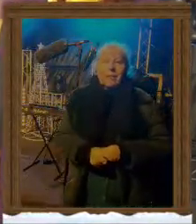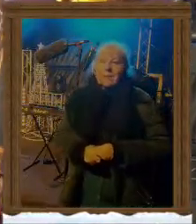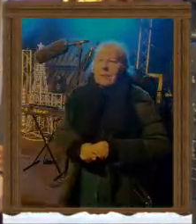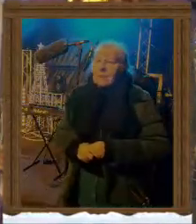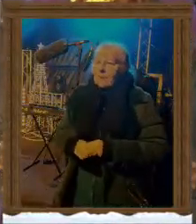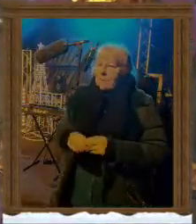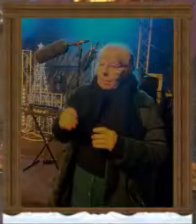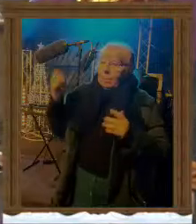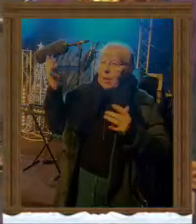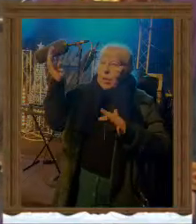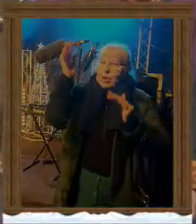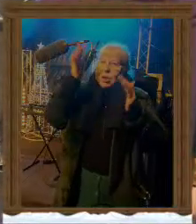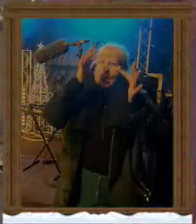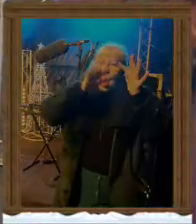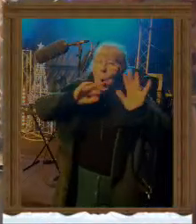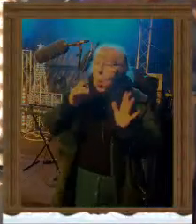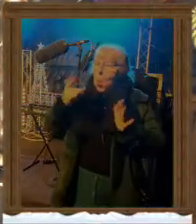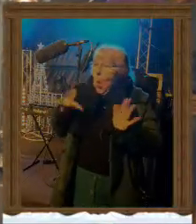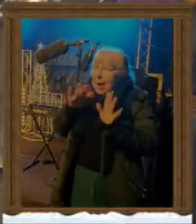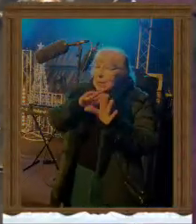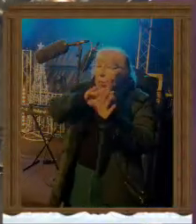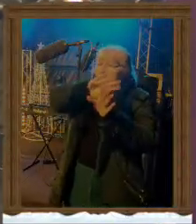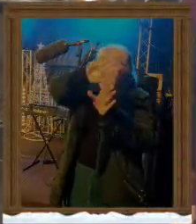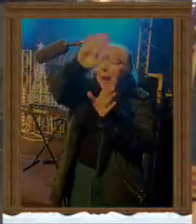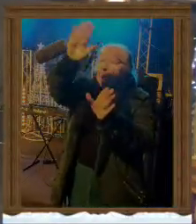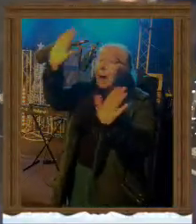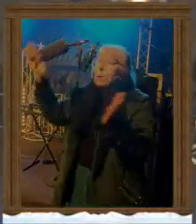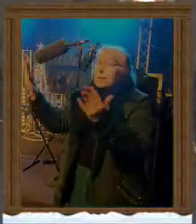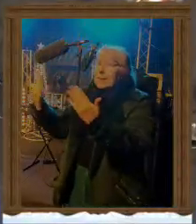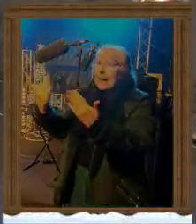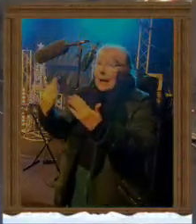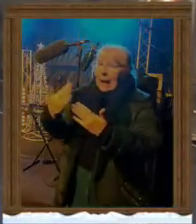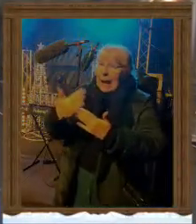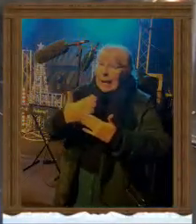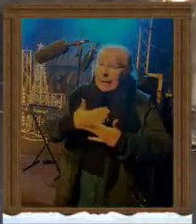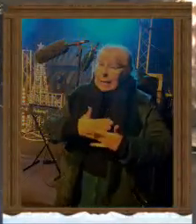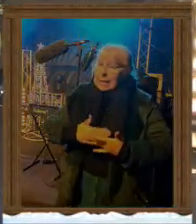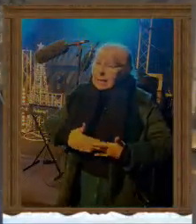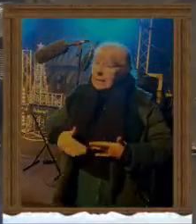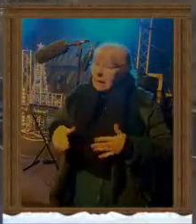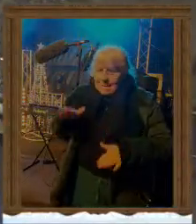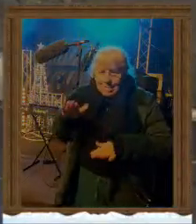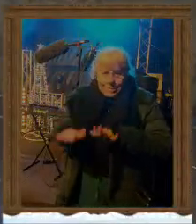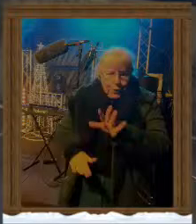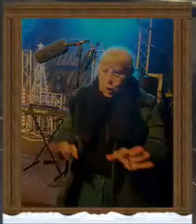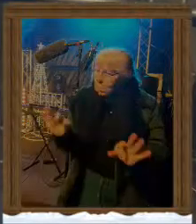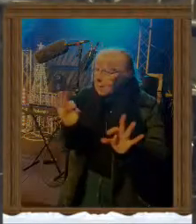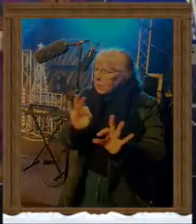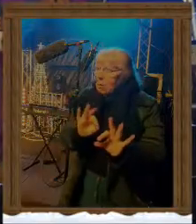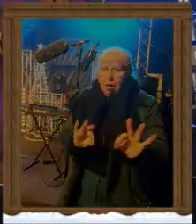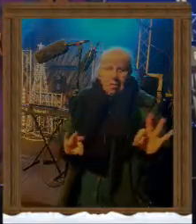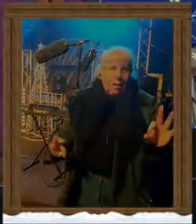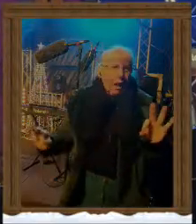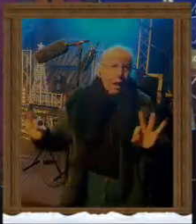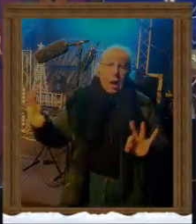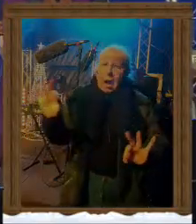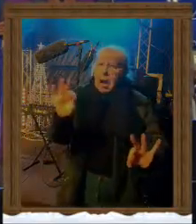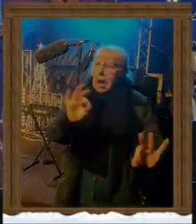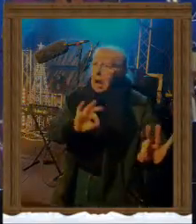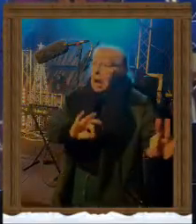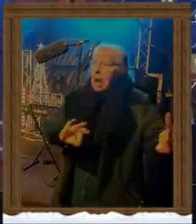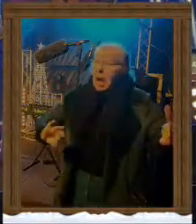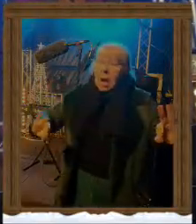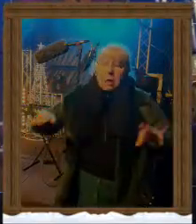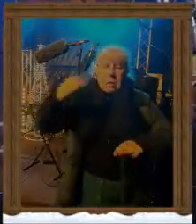The snow glows white on the mountain tonight, wow. Not a footprint to be seen. A kingdom